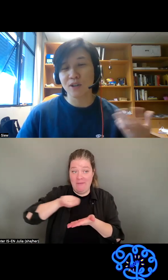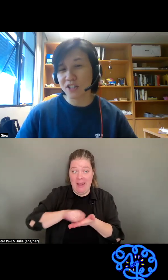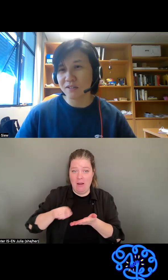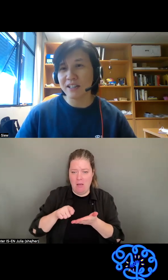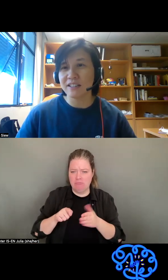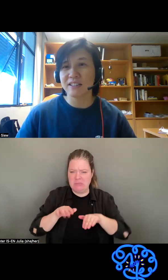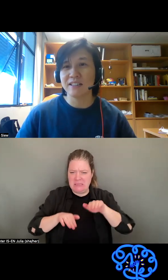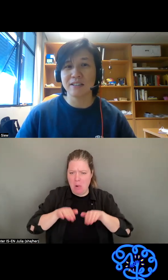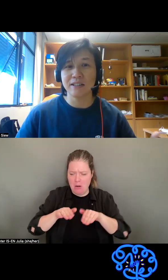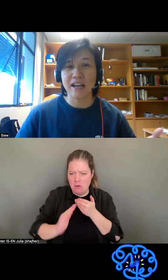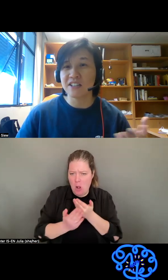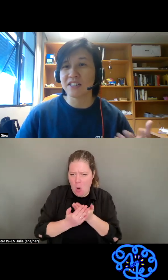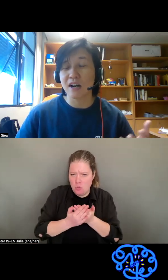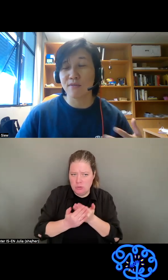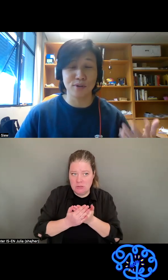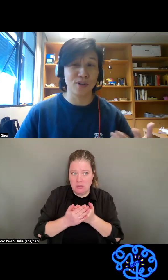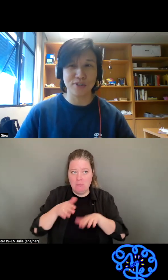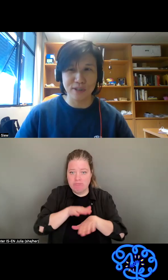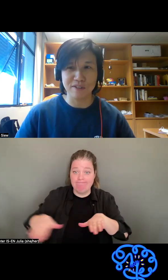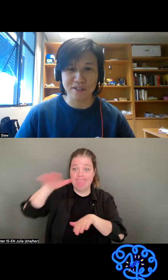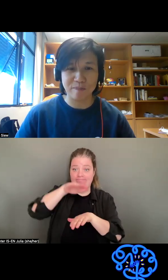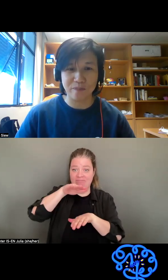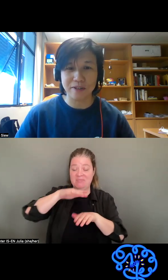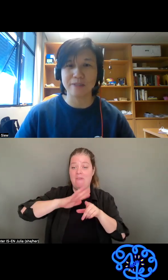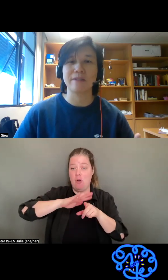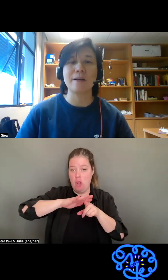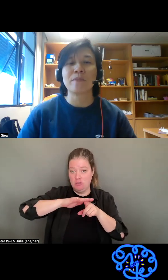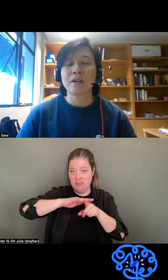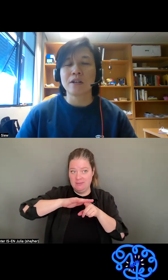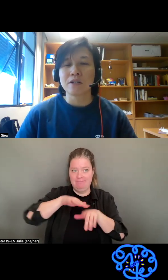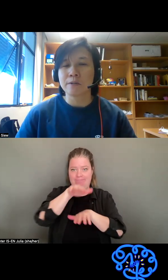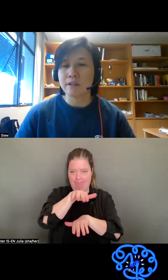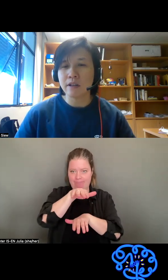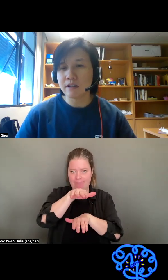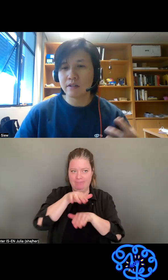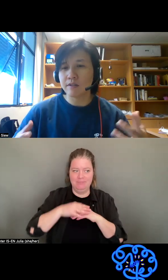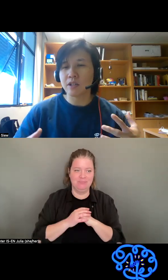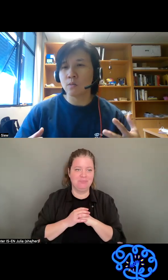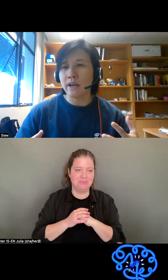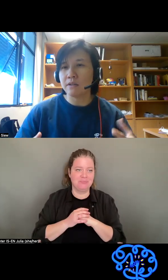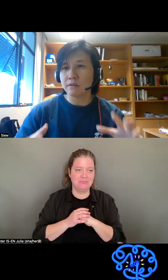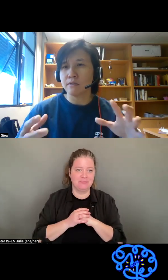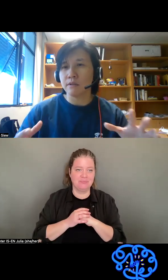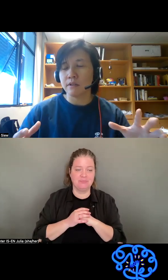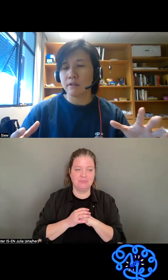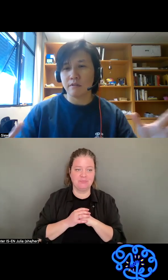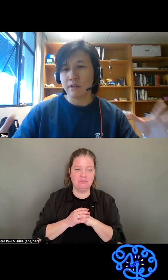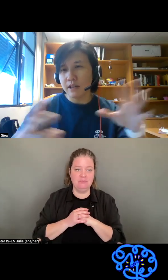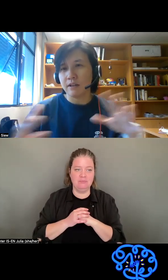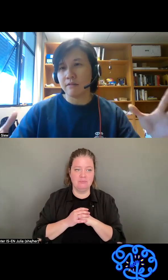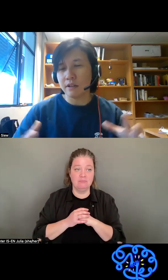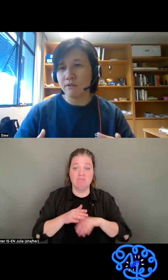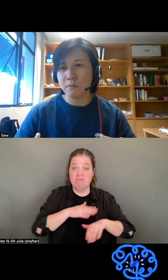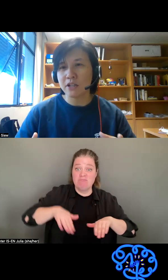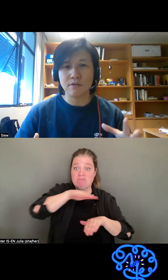the phonological layer, the edges are phonological neighbors. Okay, so that gives us a way to